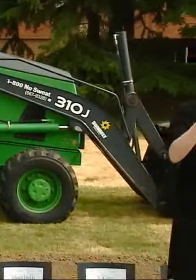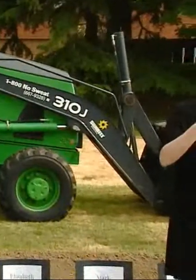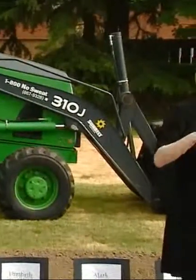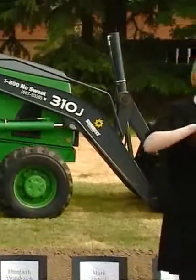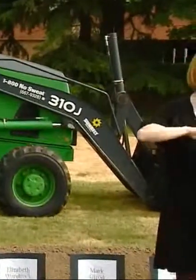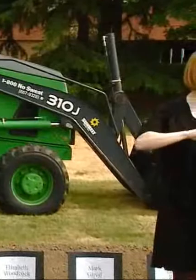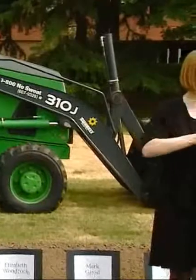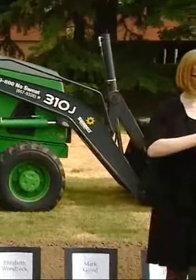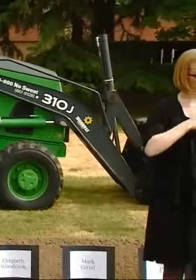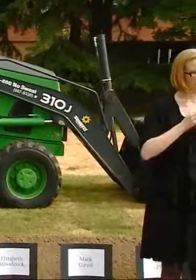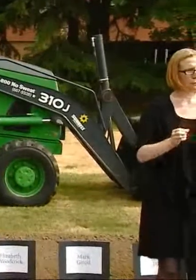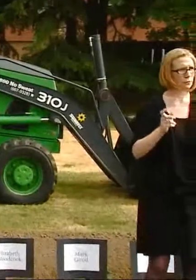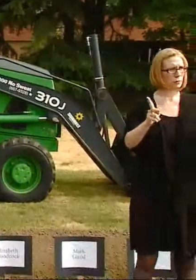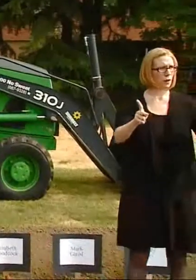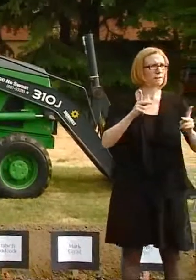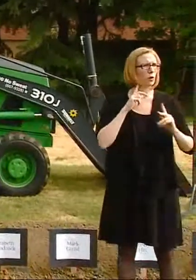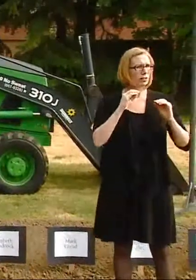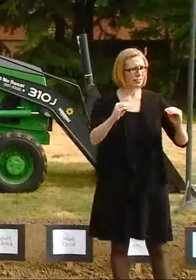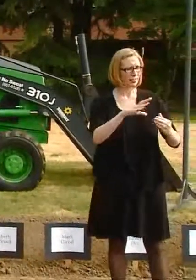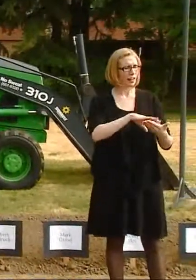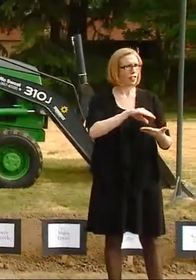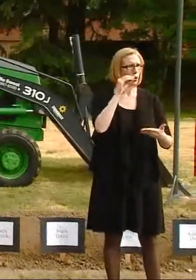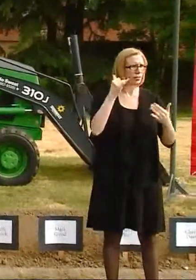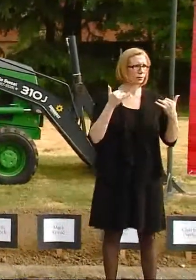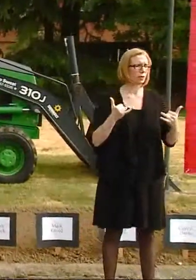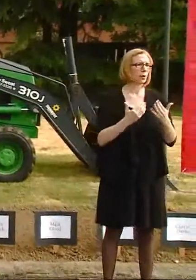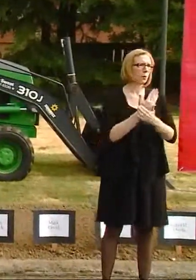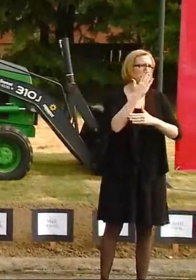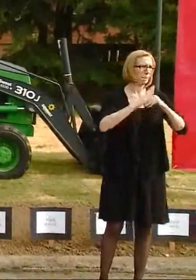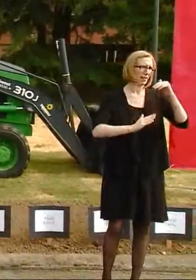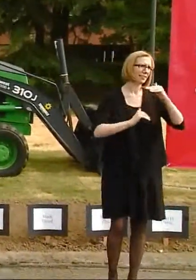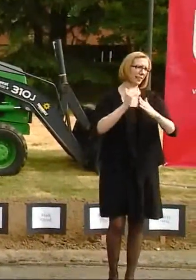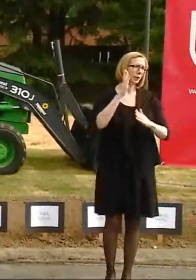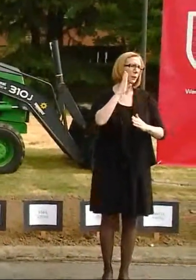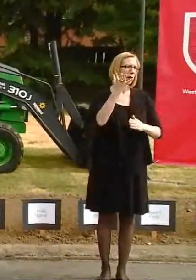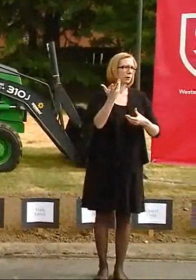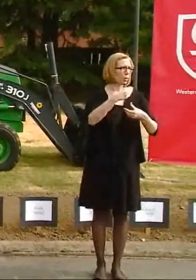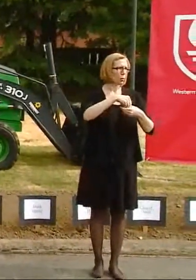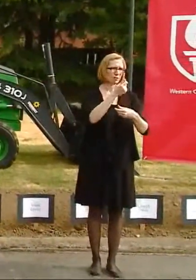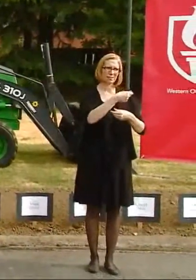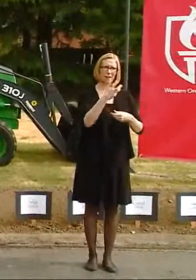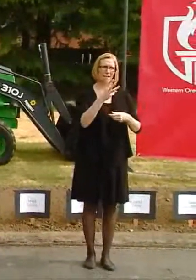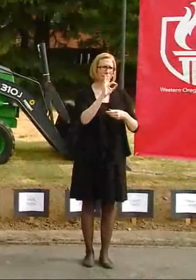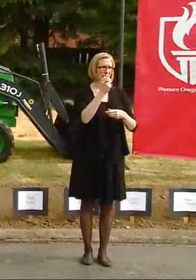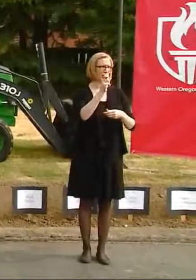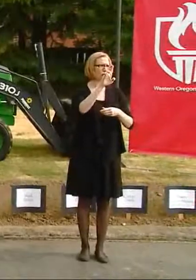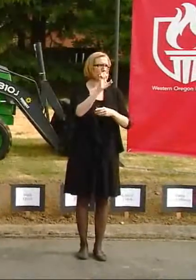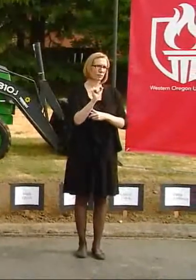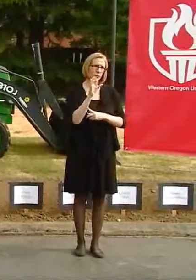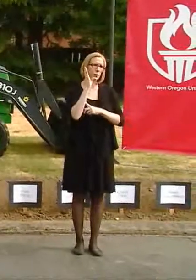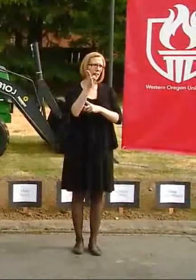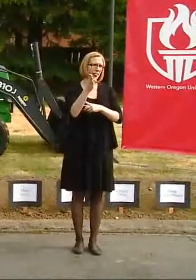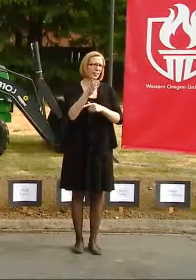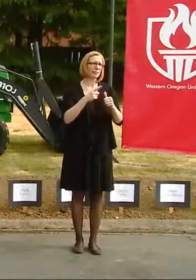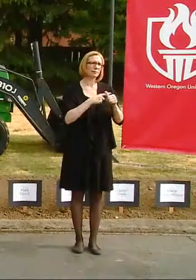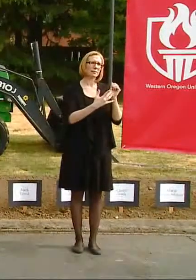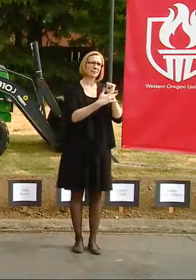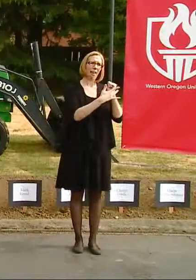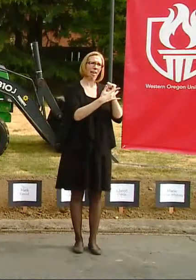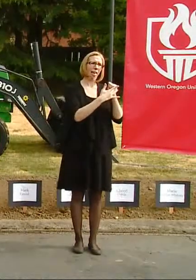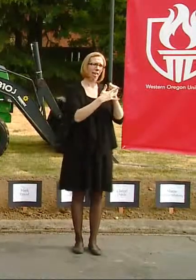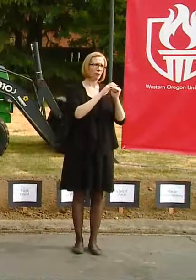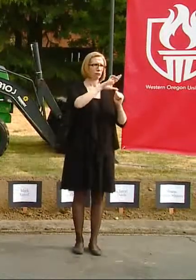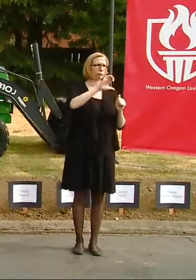the demands and opportunities in teaching and learning today, our new building will include several features: